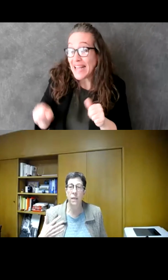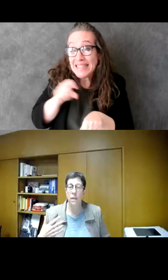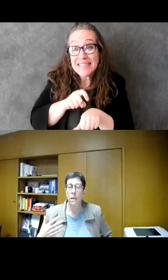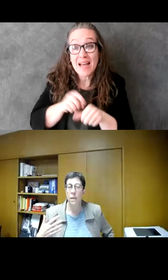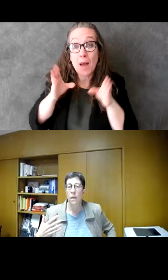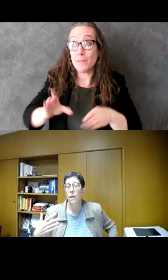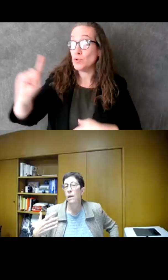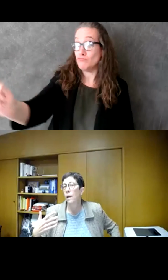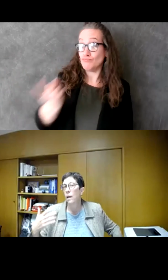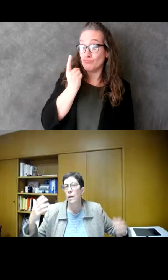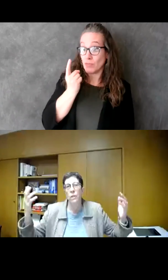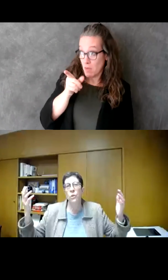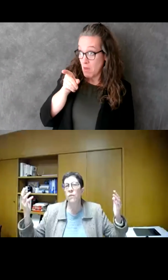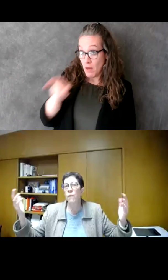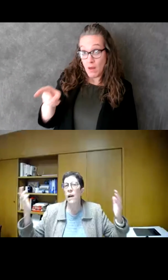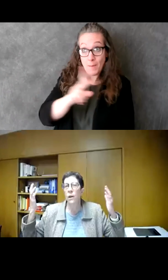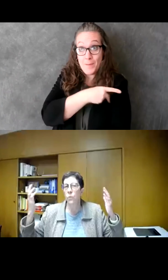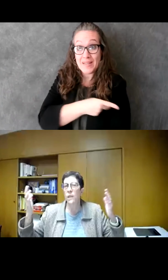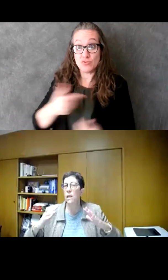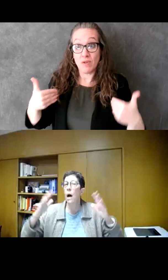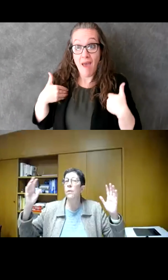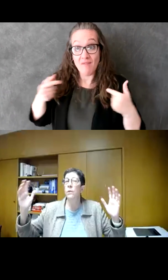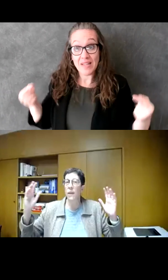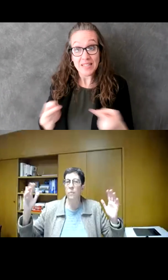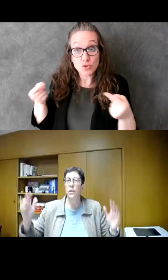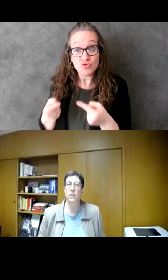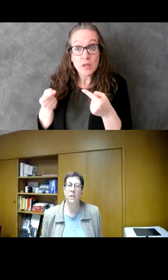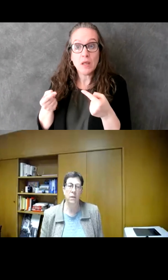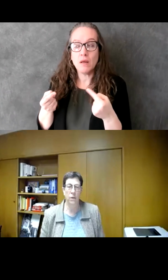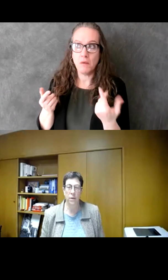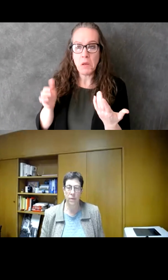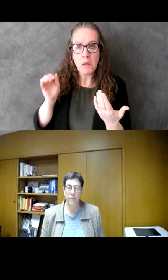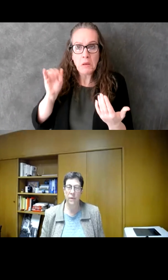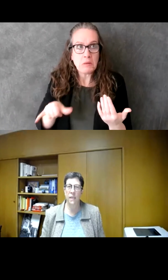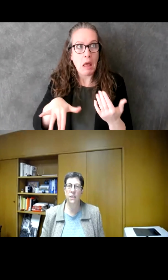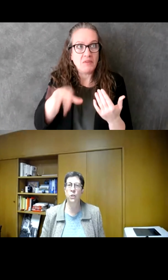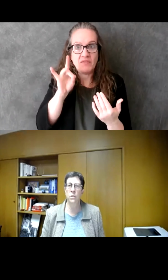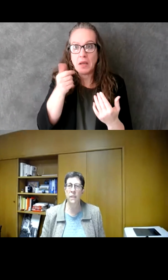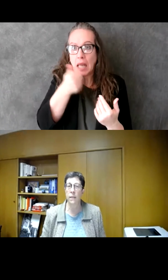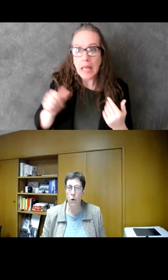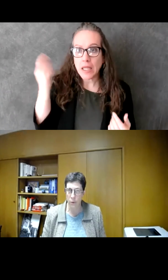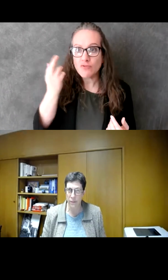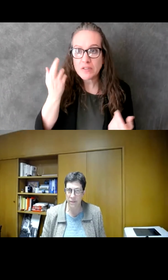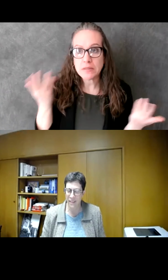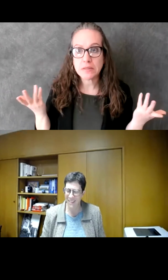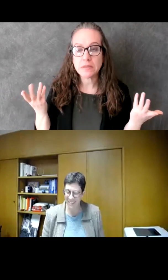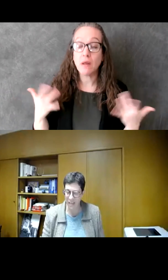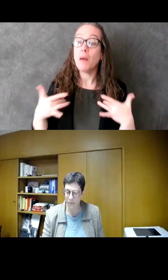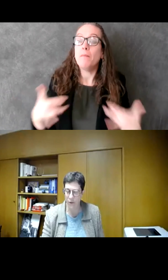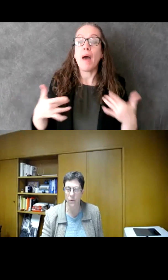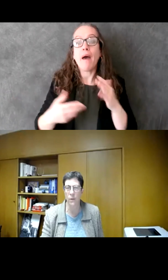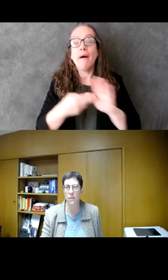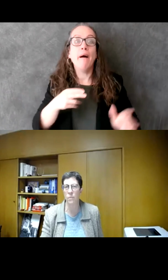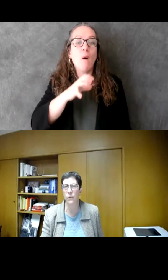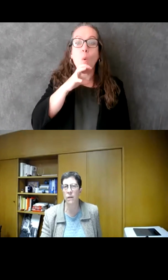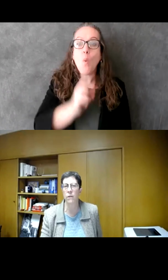injury, you can find a reason other than abuse that it occurred. And it's usually that they're old. Not a